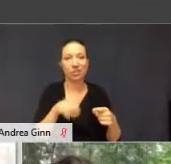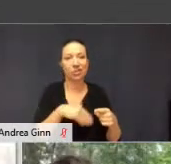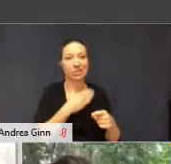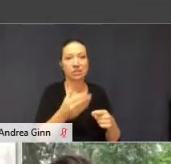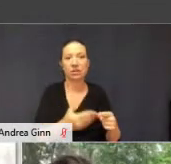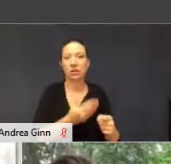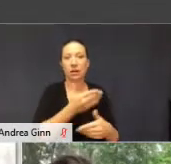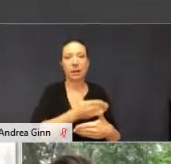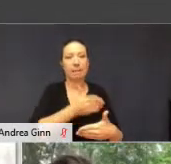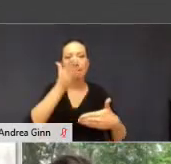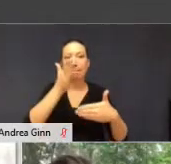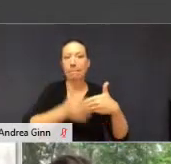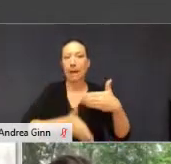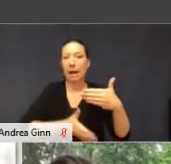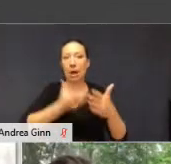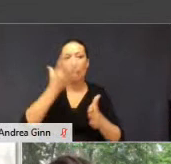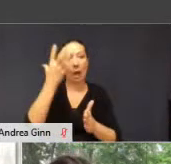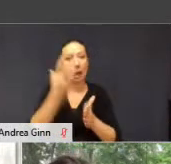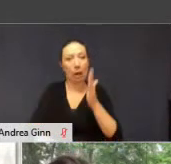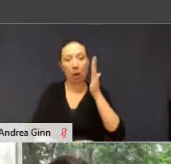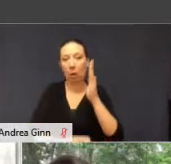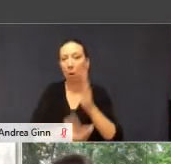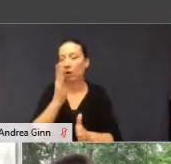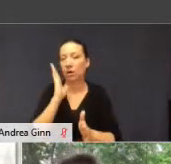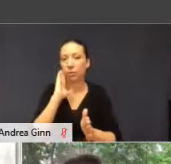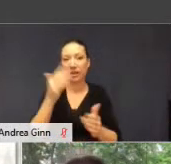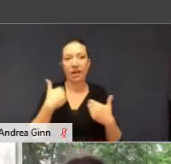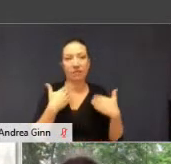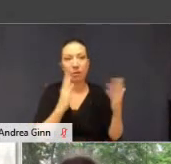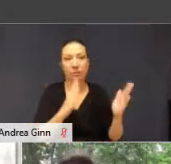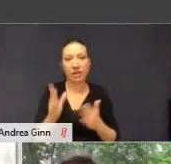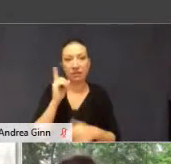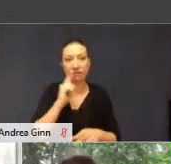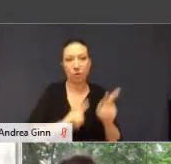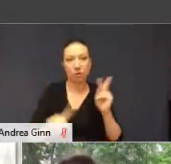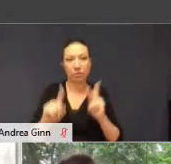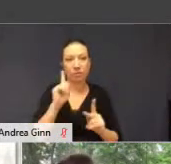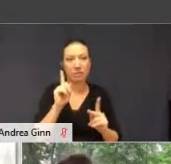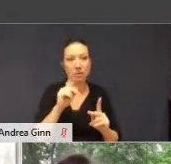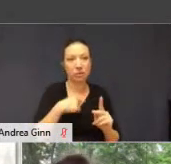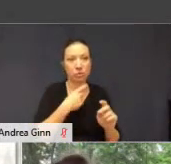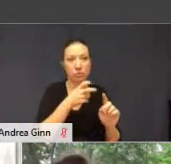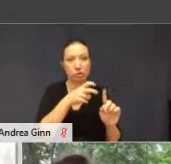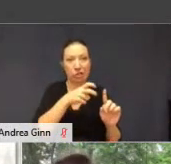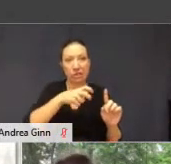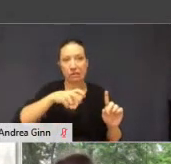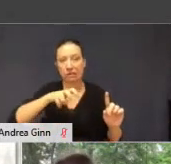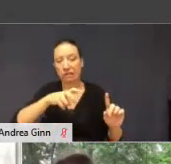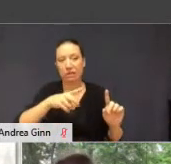to do with all the people who have been held on because of the emergency?